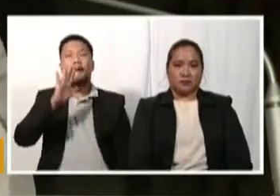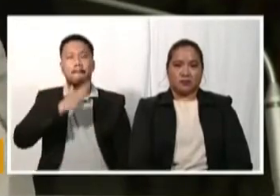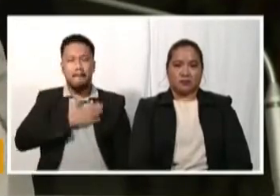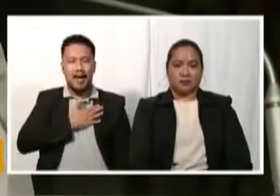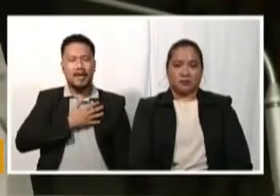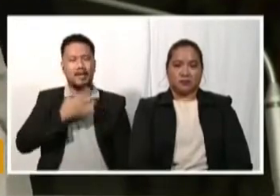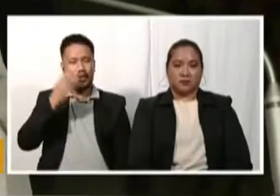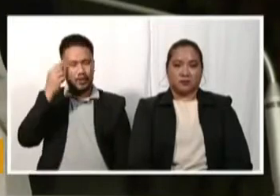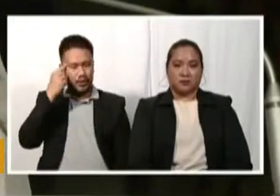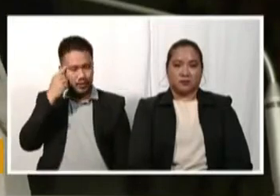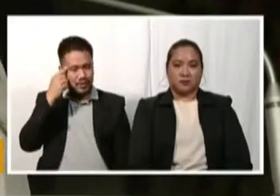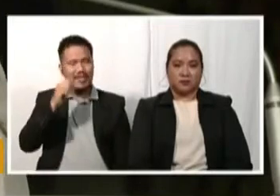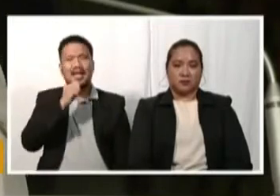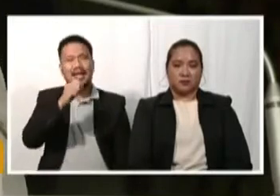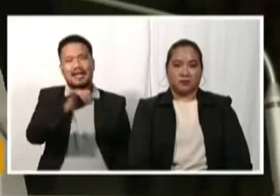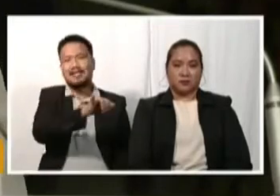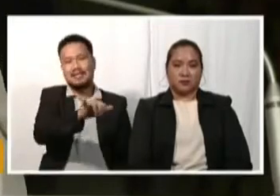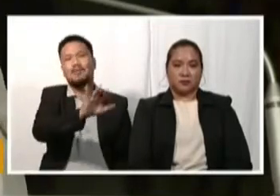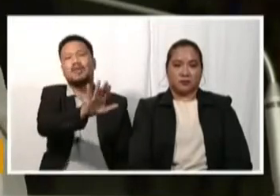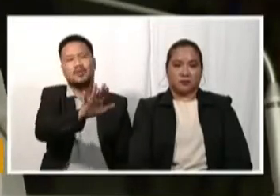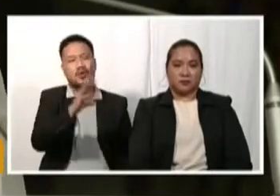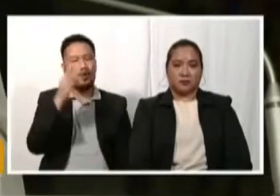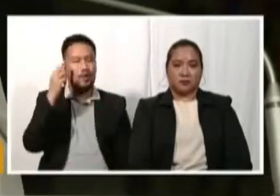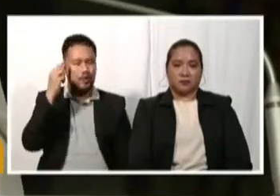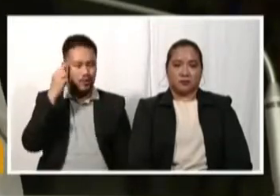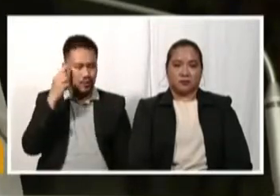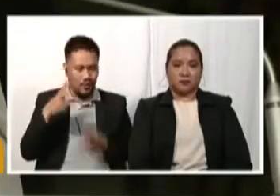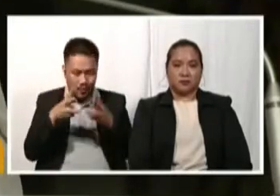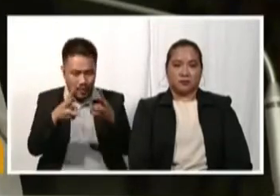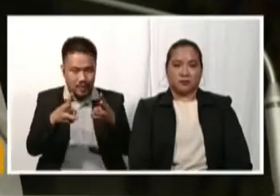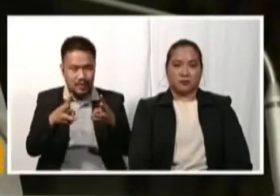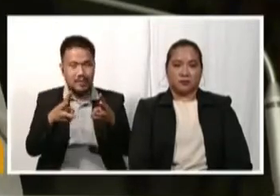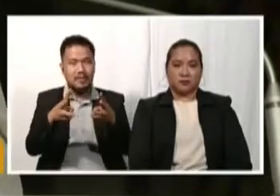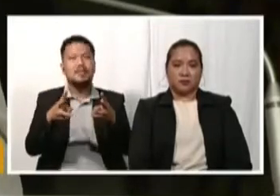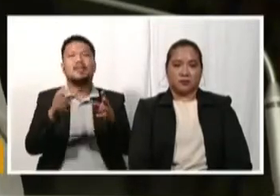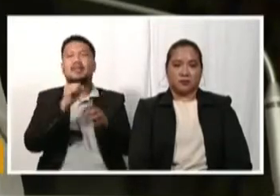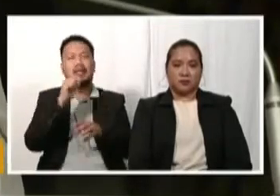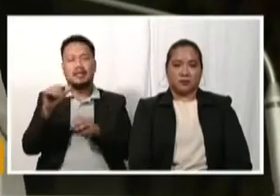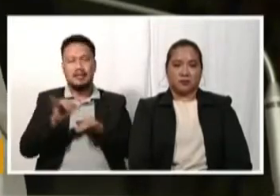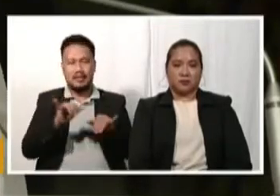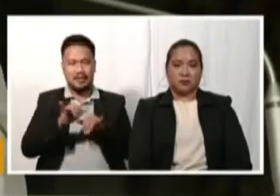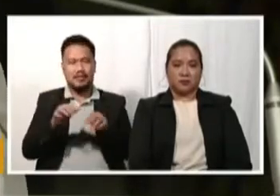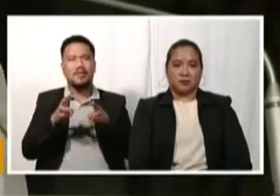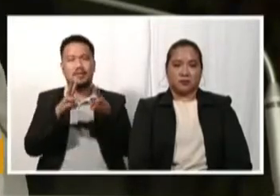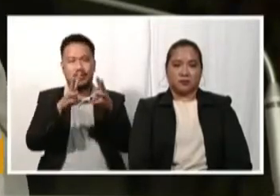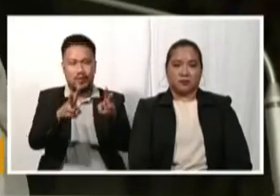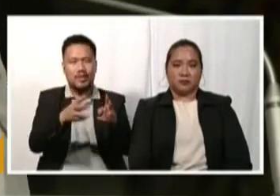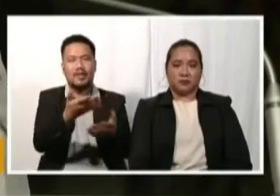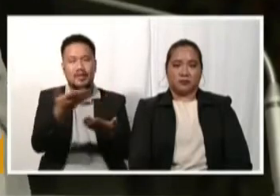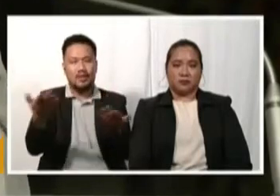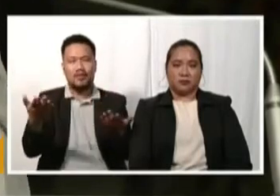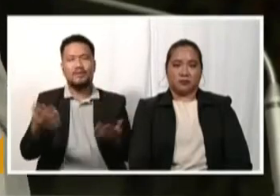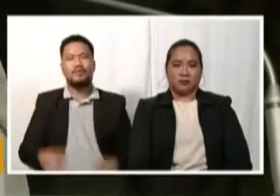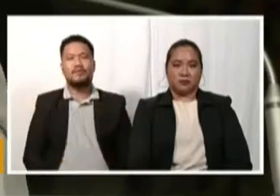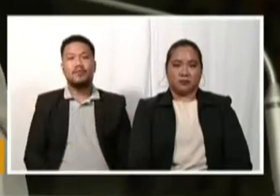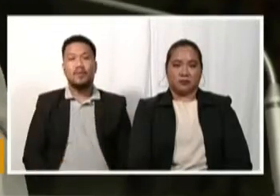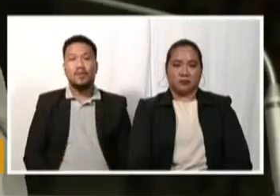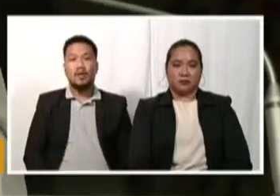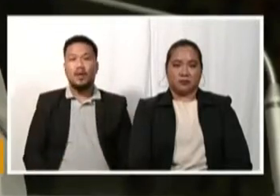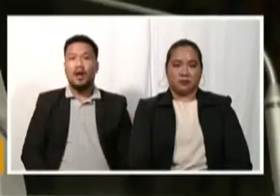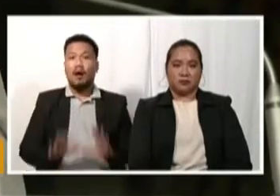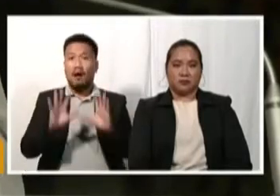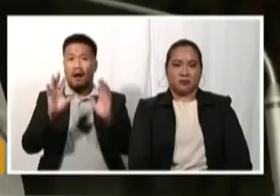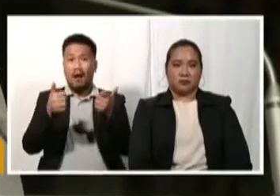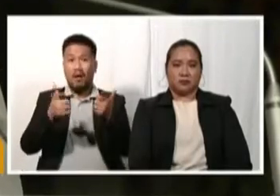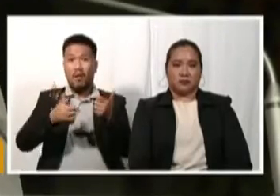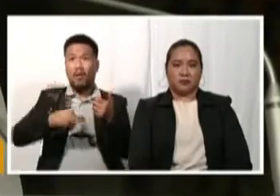your ways my ways, says the Lord. As high as the heavens are